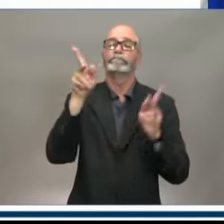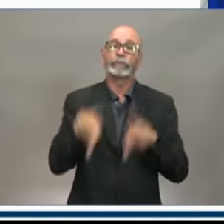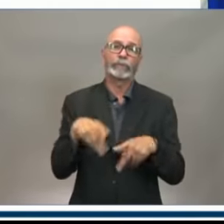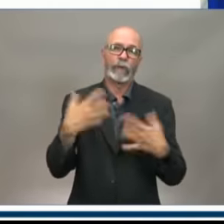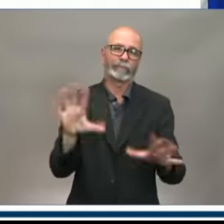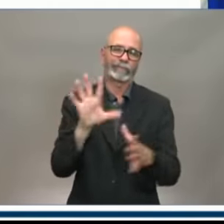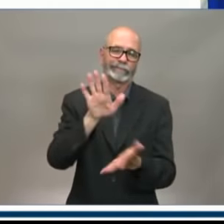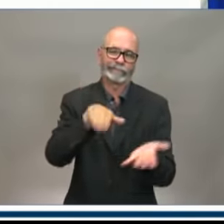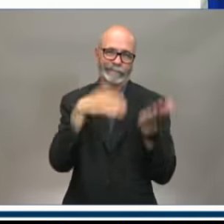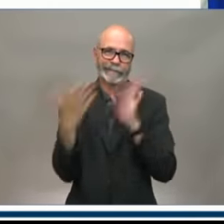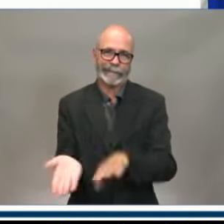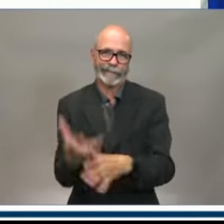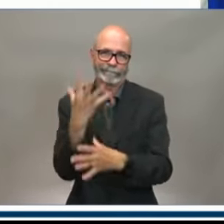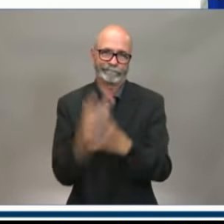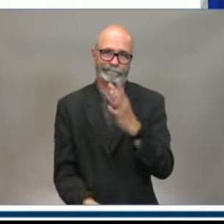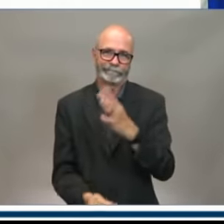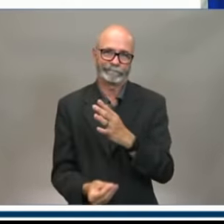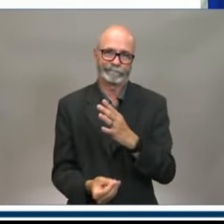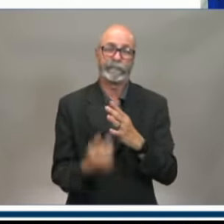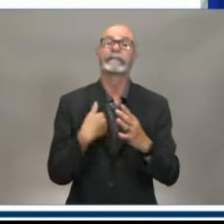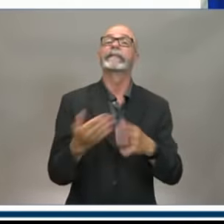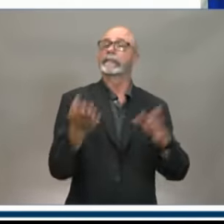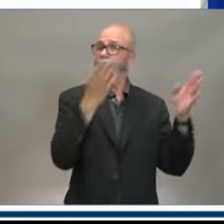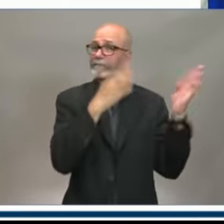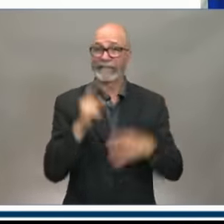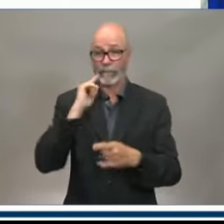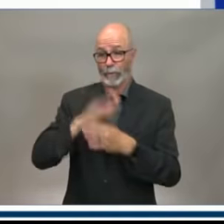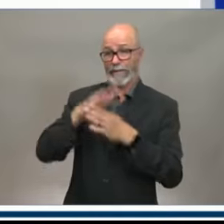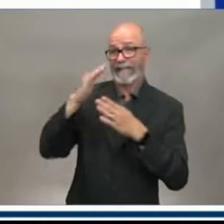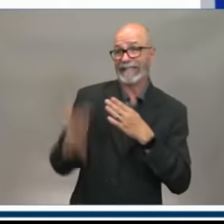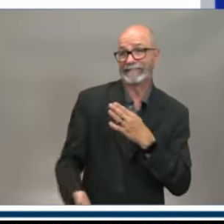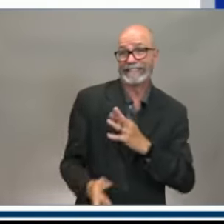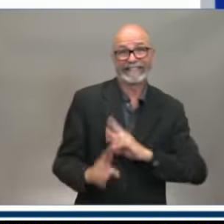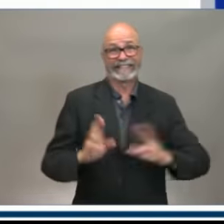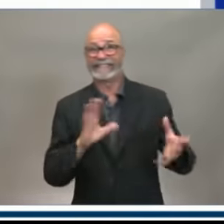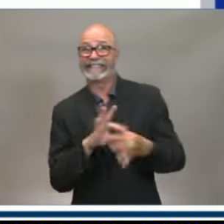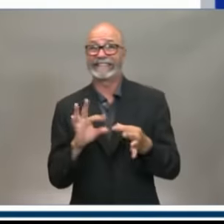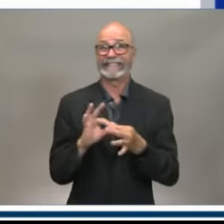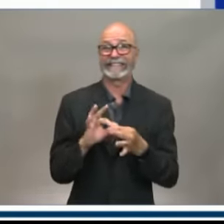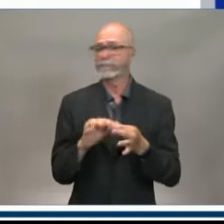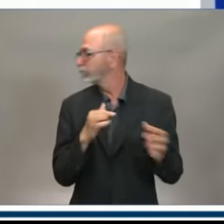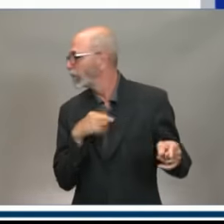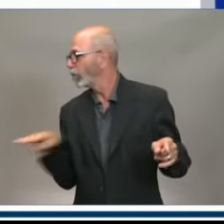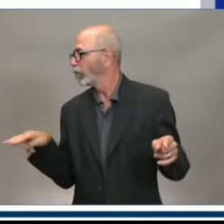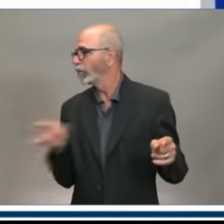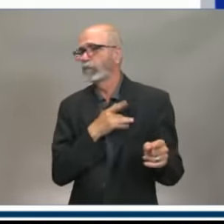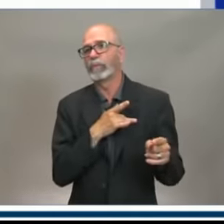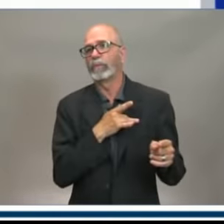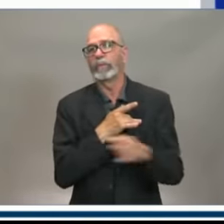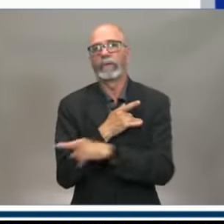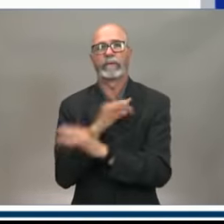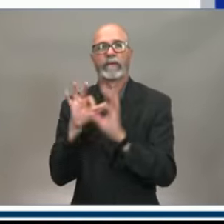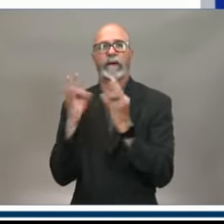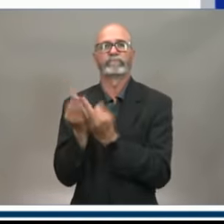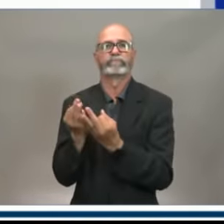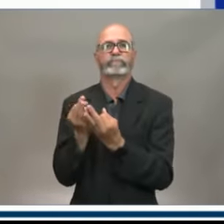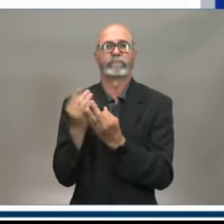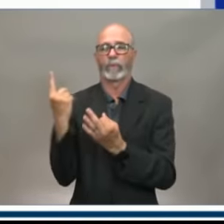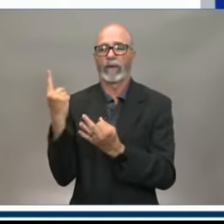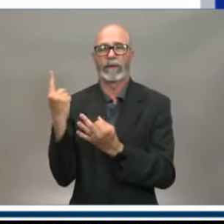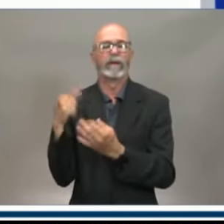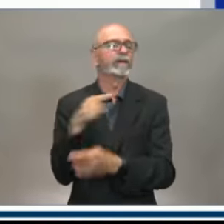for a weekend, there's a family in Nova Scotia who's mourning the loss of a loved one. And on behalf of all of us, I want to extend to them our